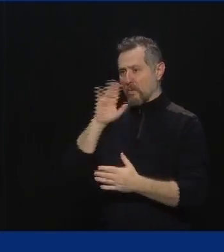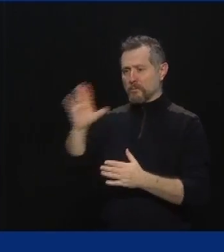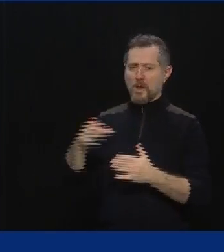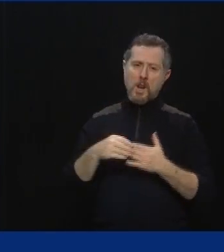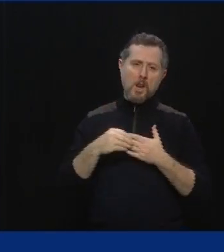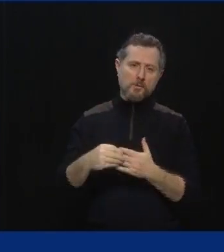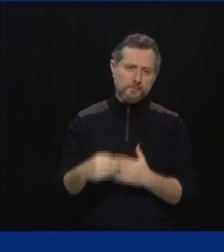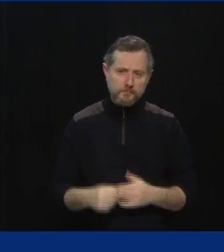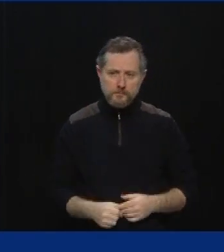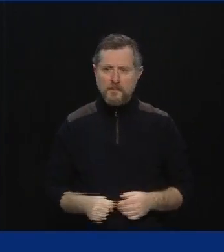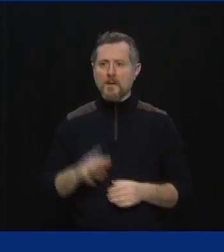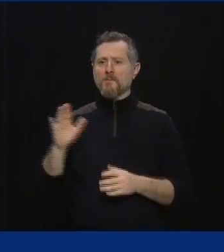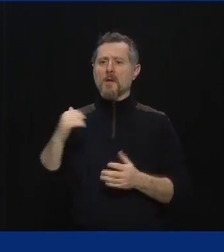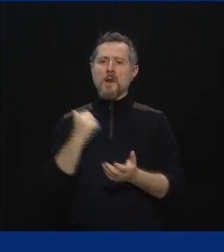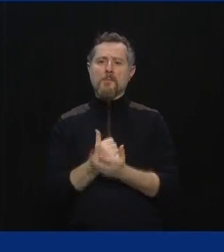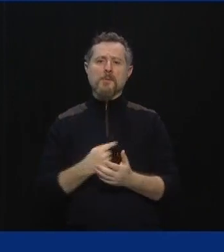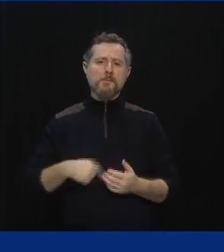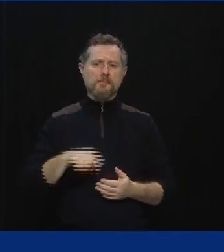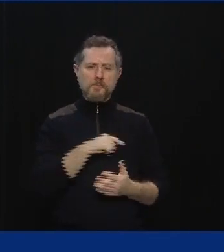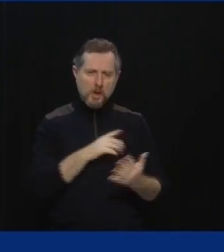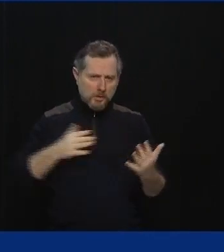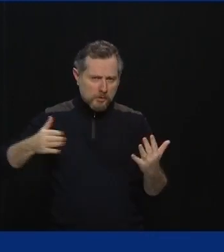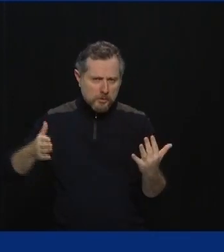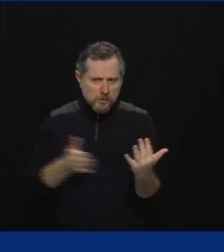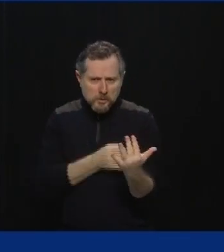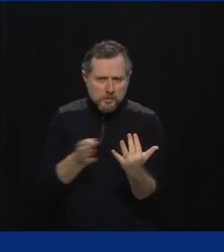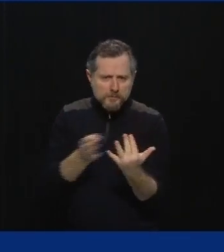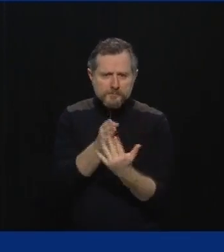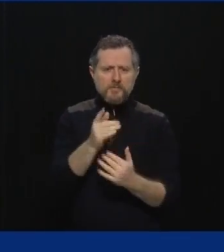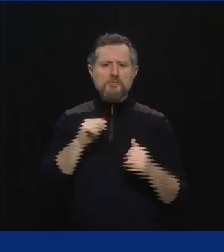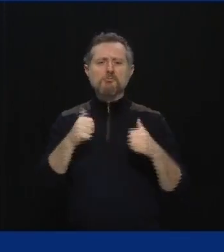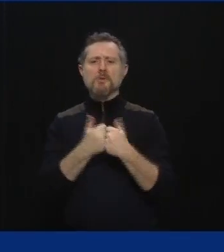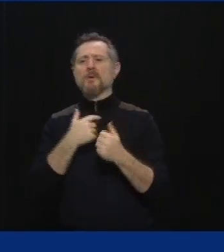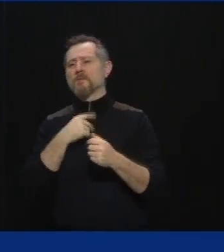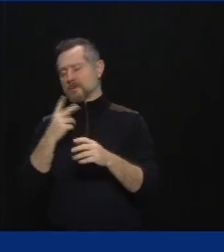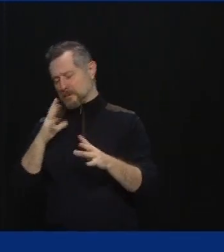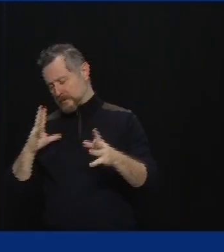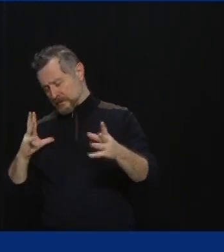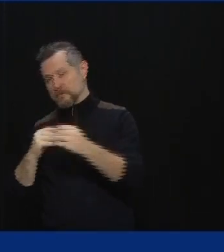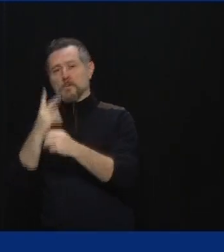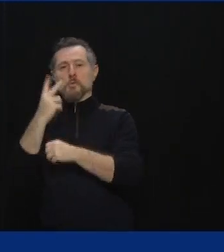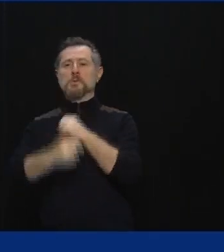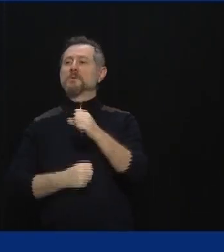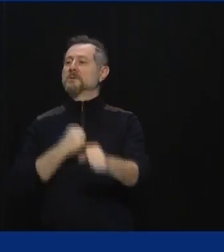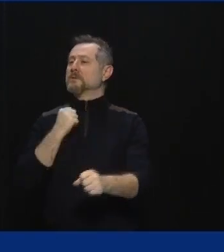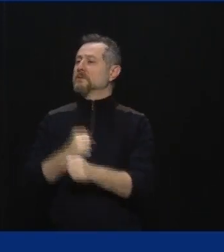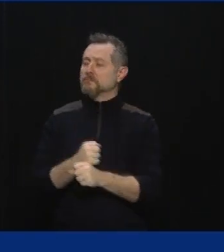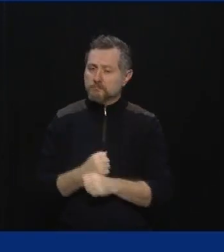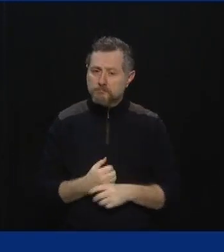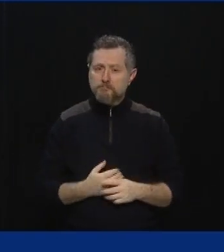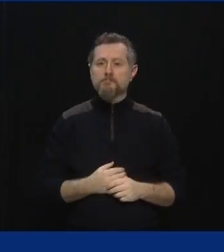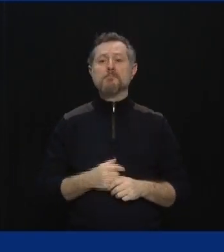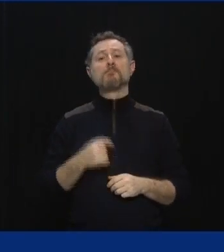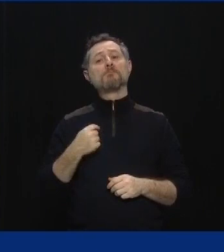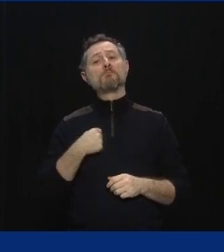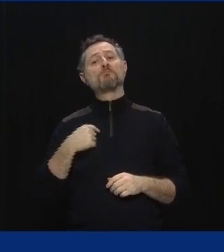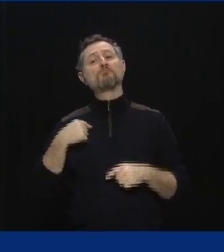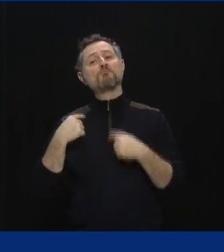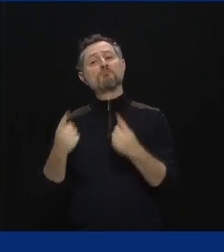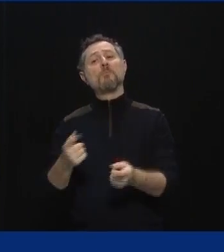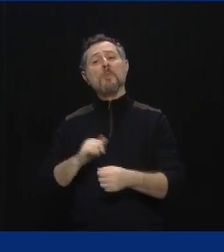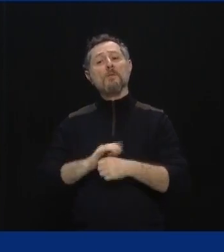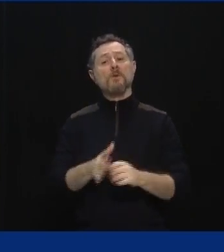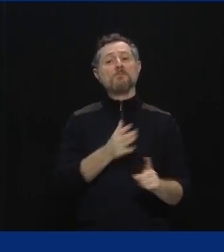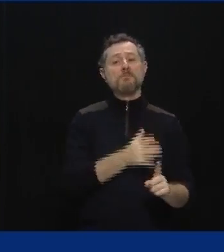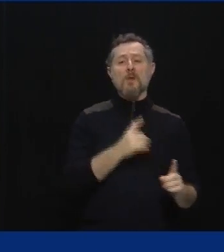in navigating a challenging 2 years during which international borders were closed and